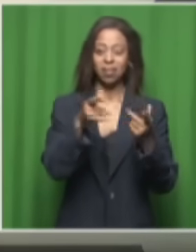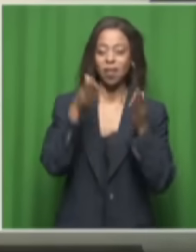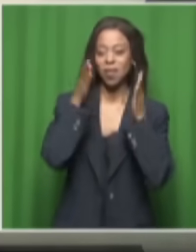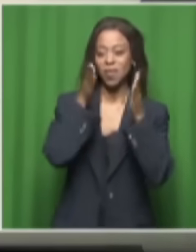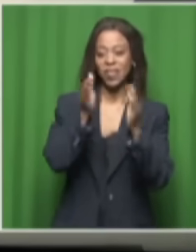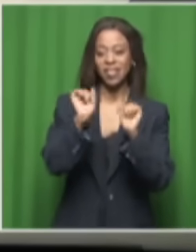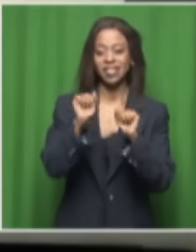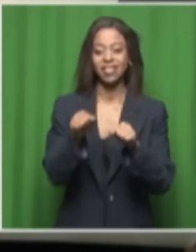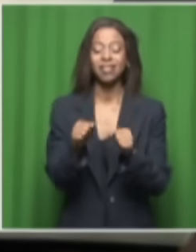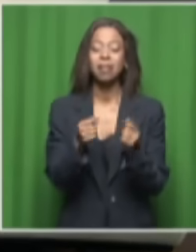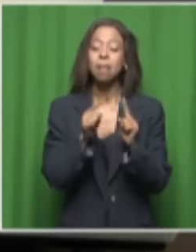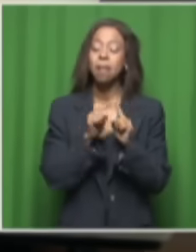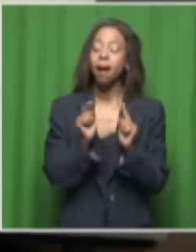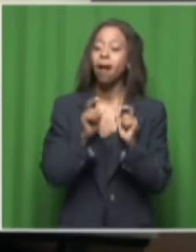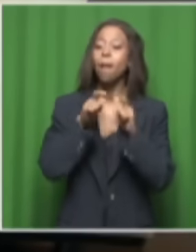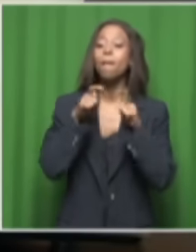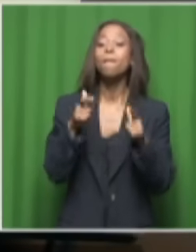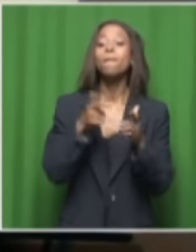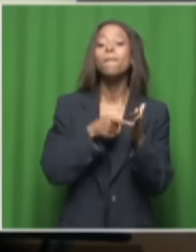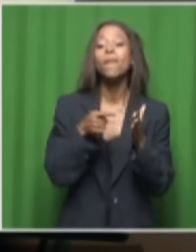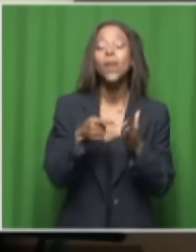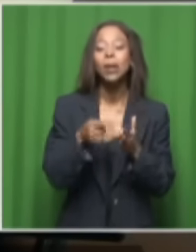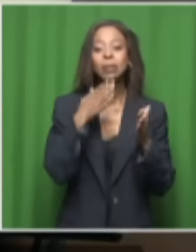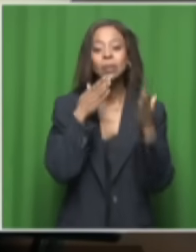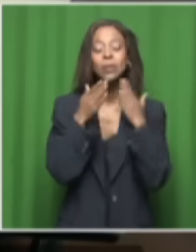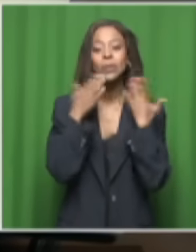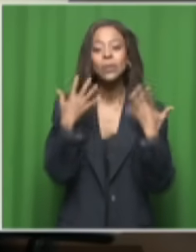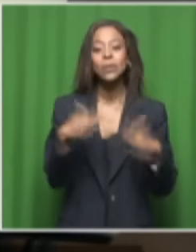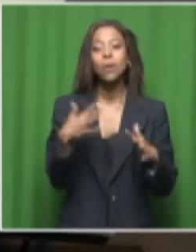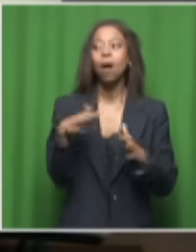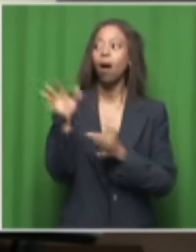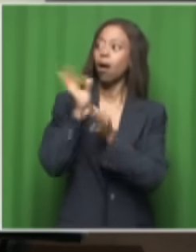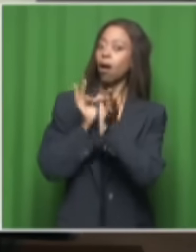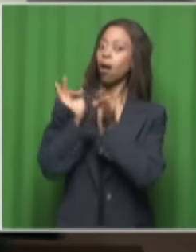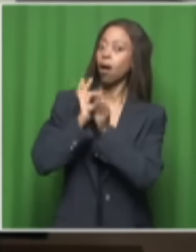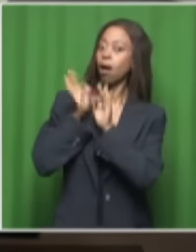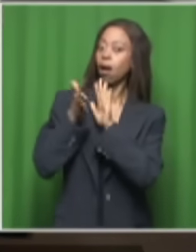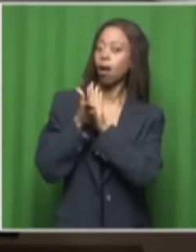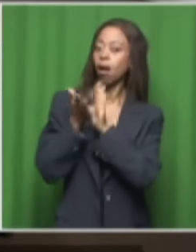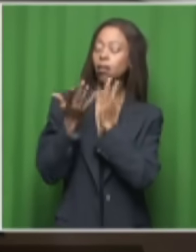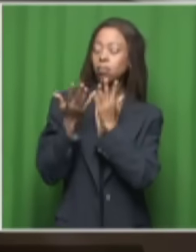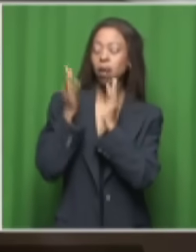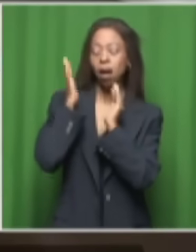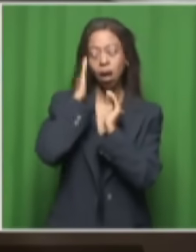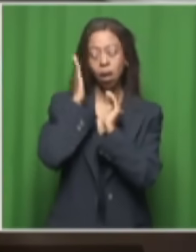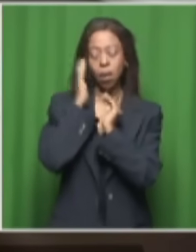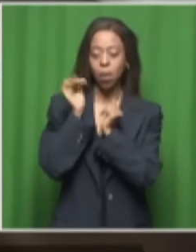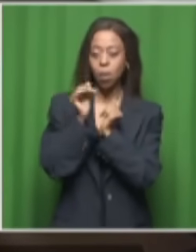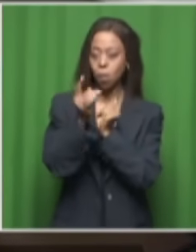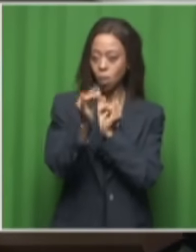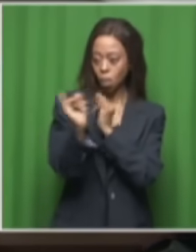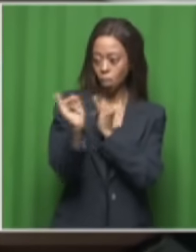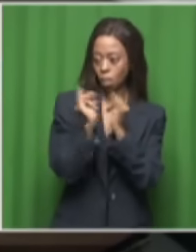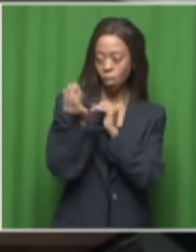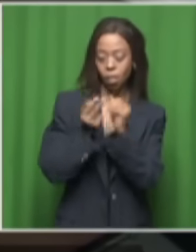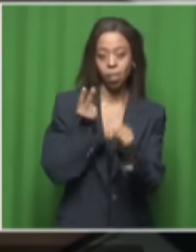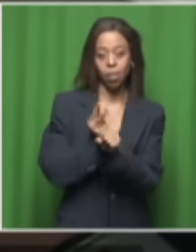listen, it's a big week, and we thank you for giving us your analysis. But I know we'll have you back when we get something out of